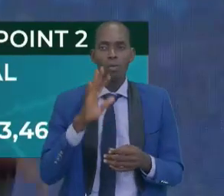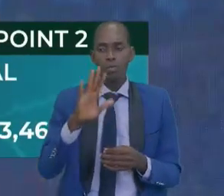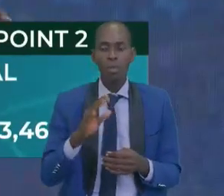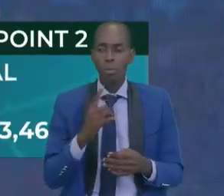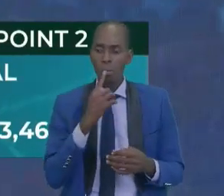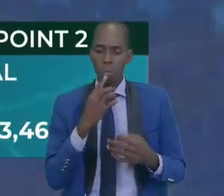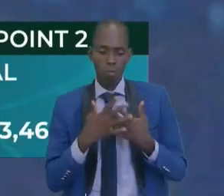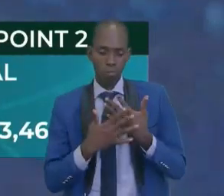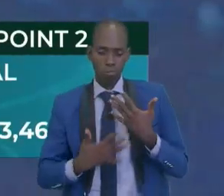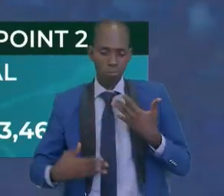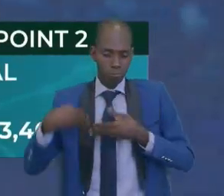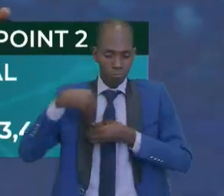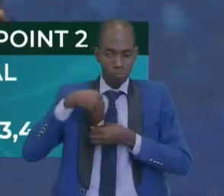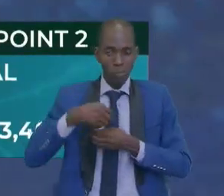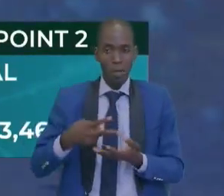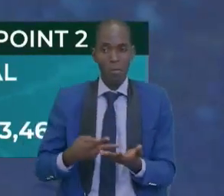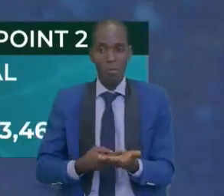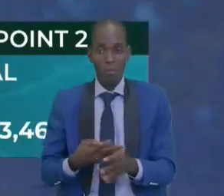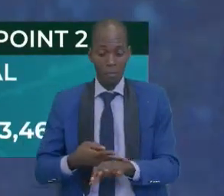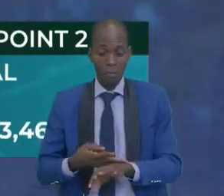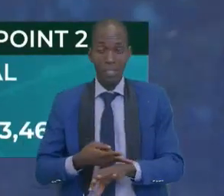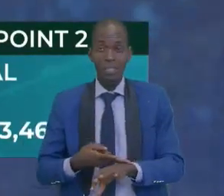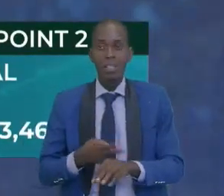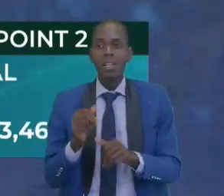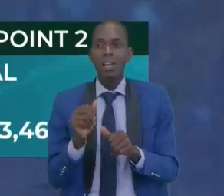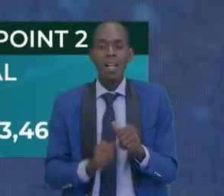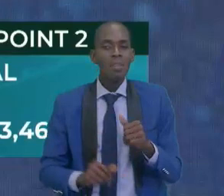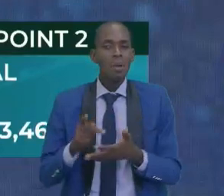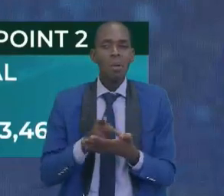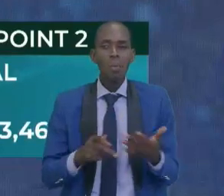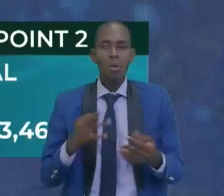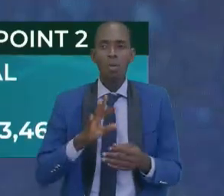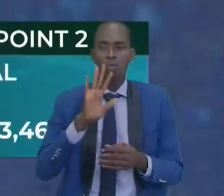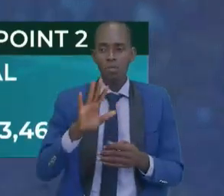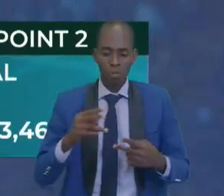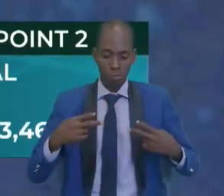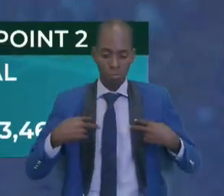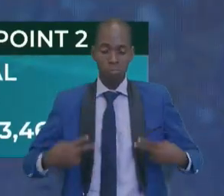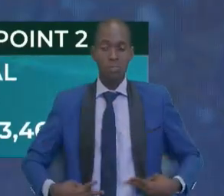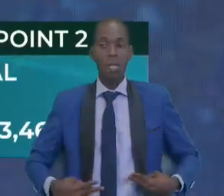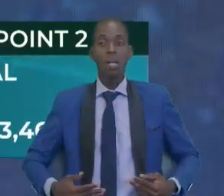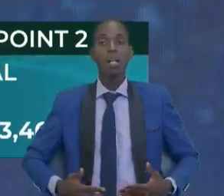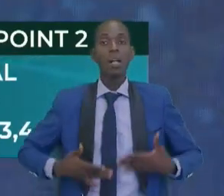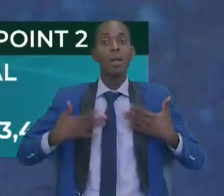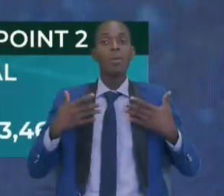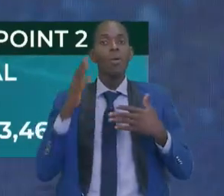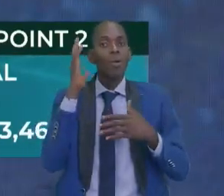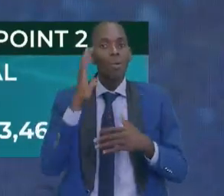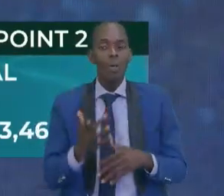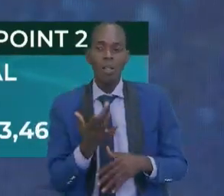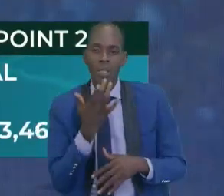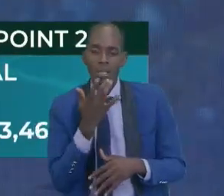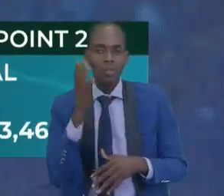system, every part of your physical life, will taste, will have,